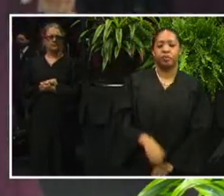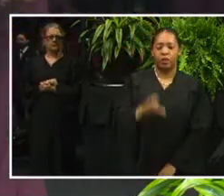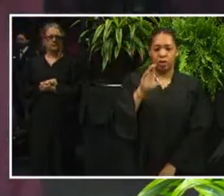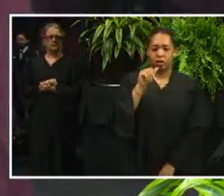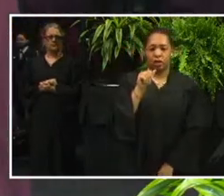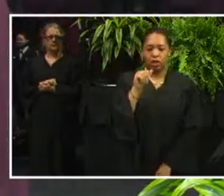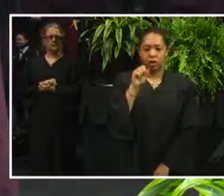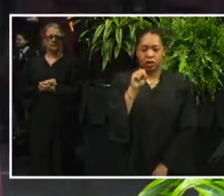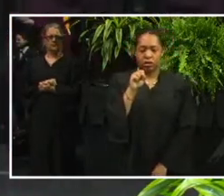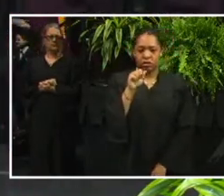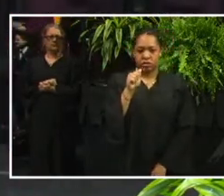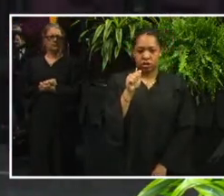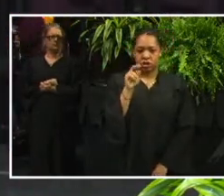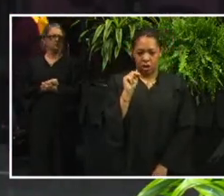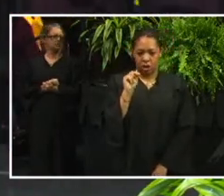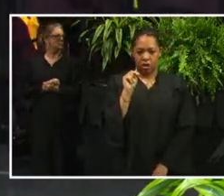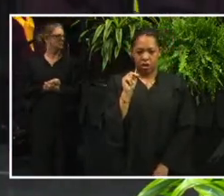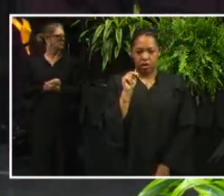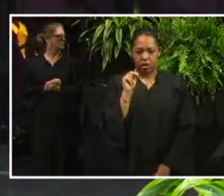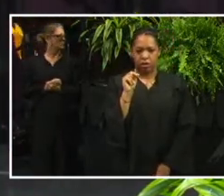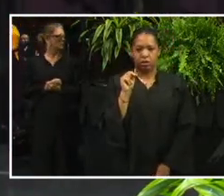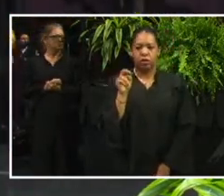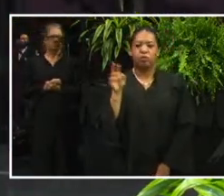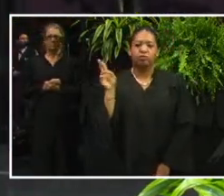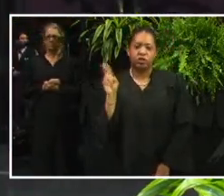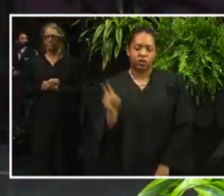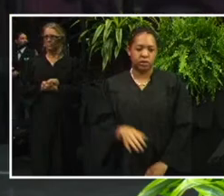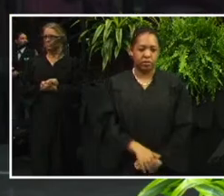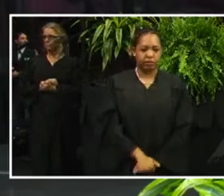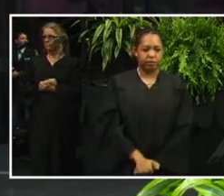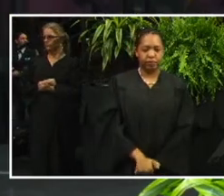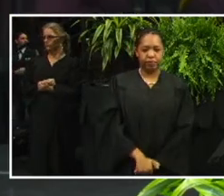Kassan Arkeen Richardson.